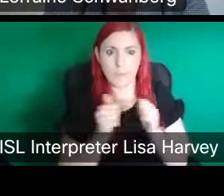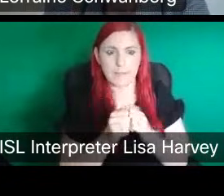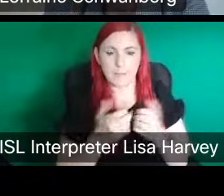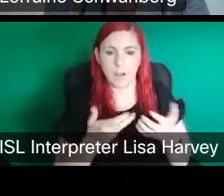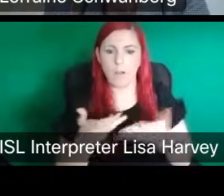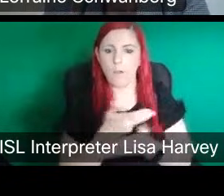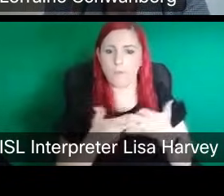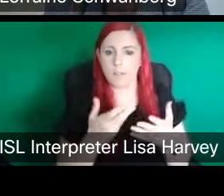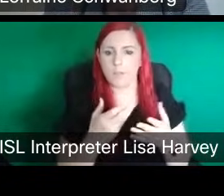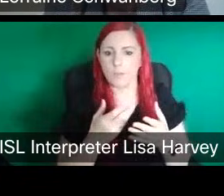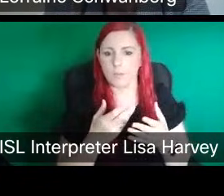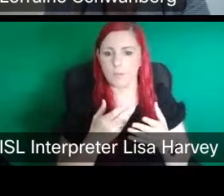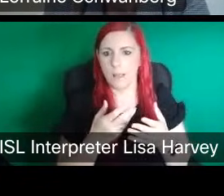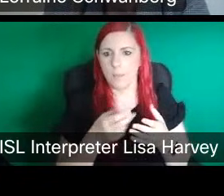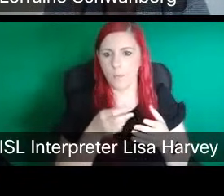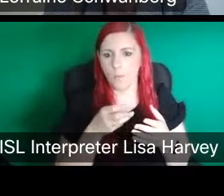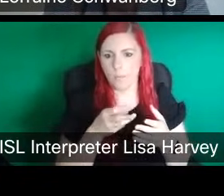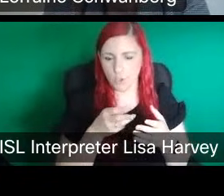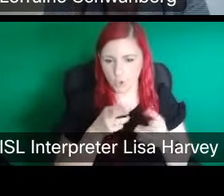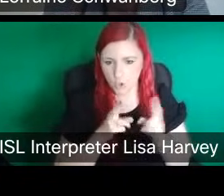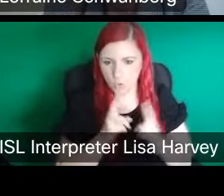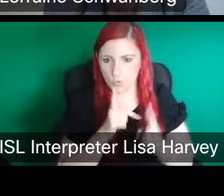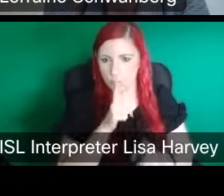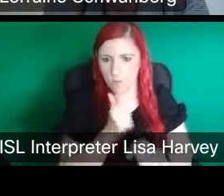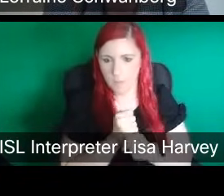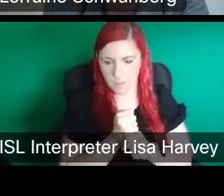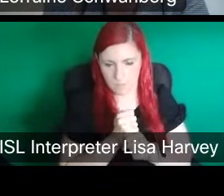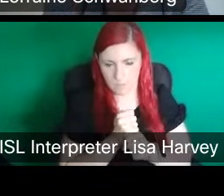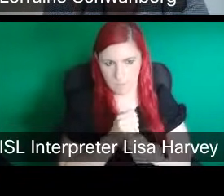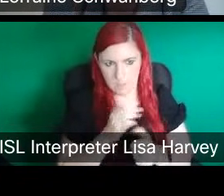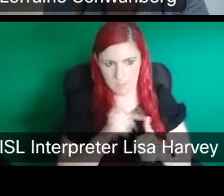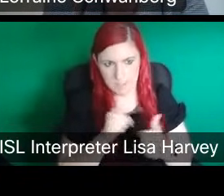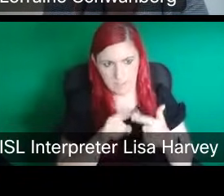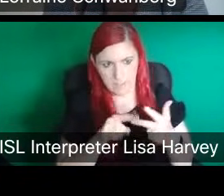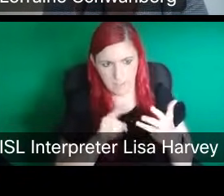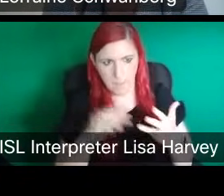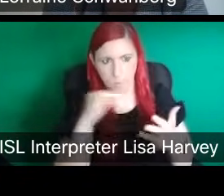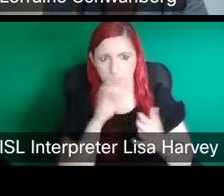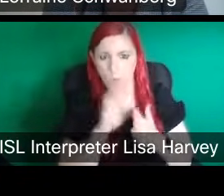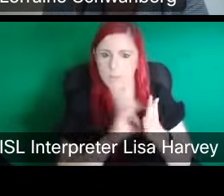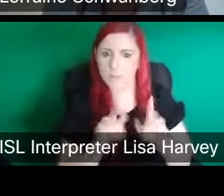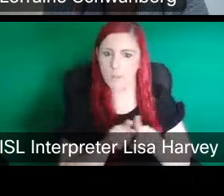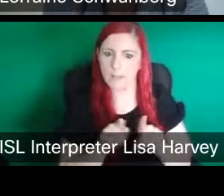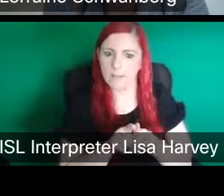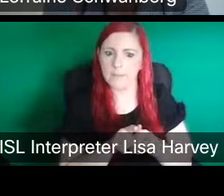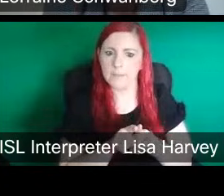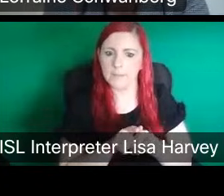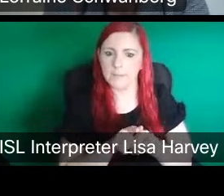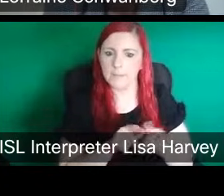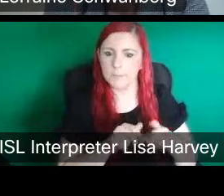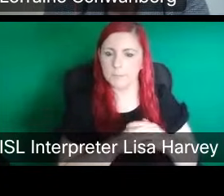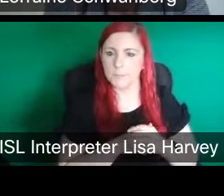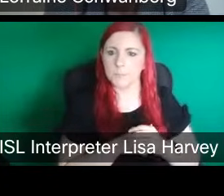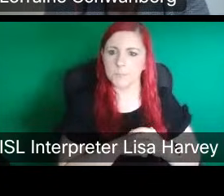to cover the kind of key points, the salient points discussed at the open disclosure in a compassionate letter.